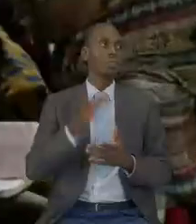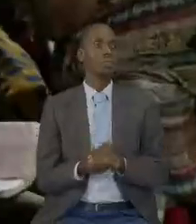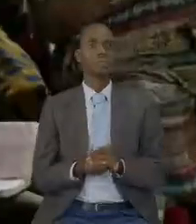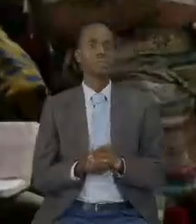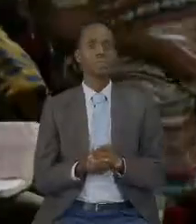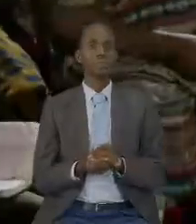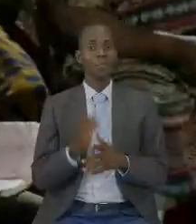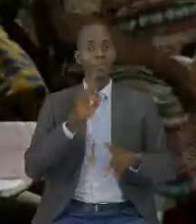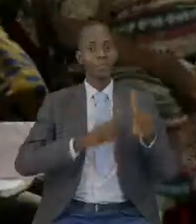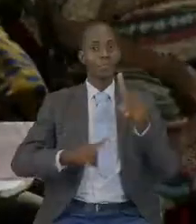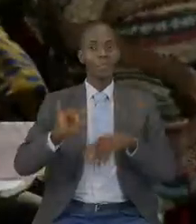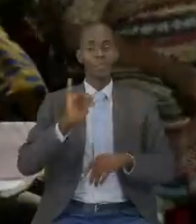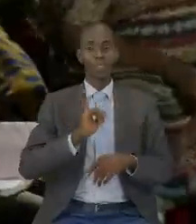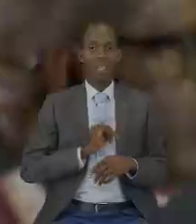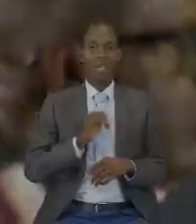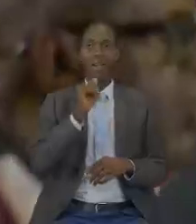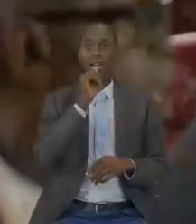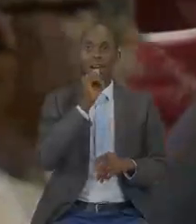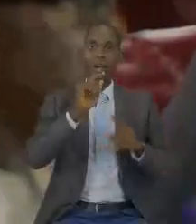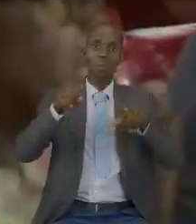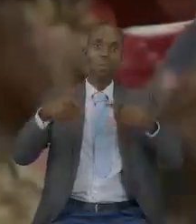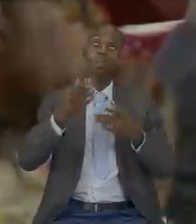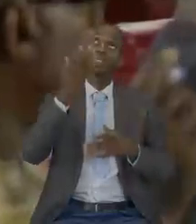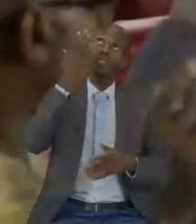there. I said, I am going there.